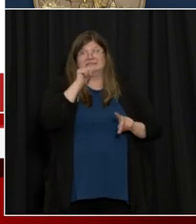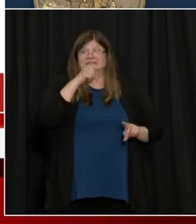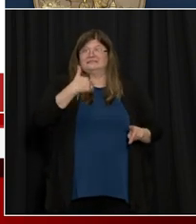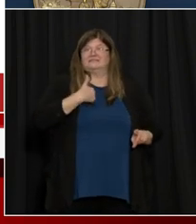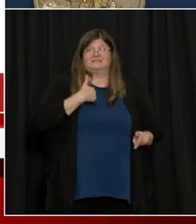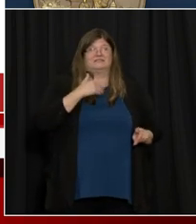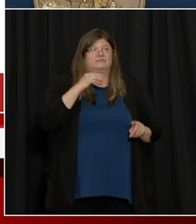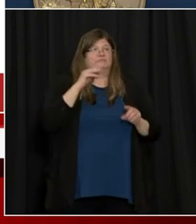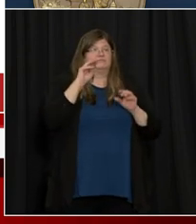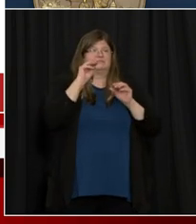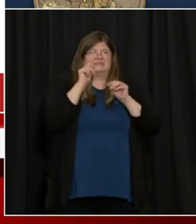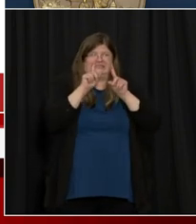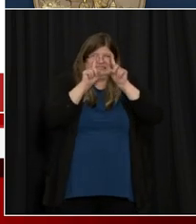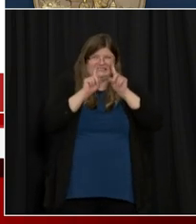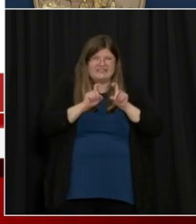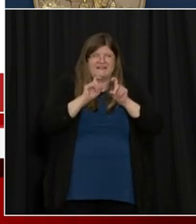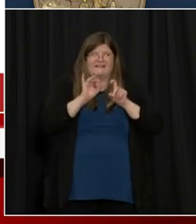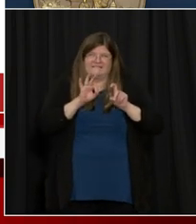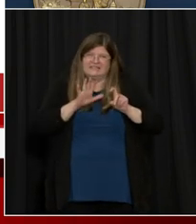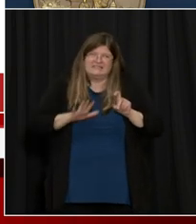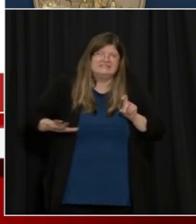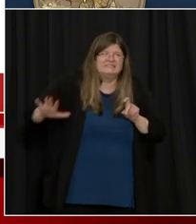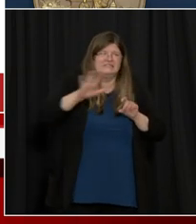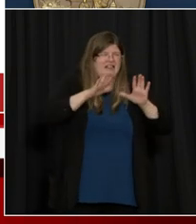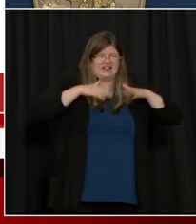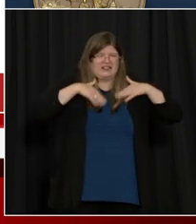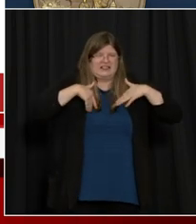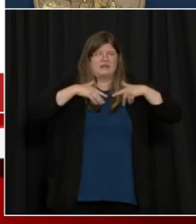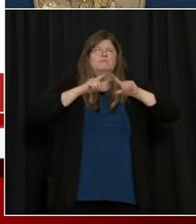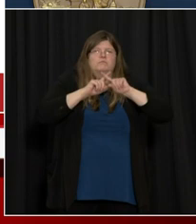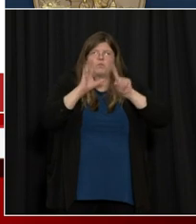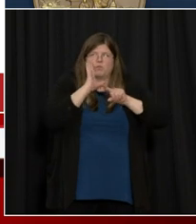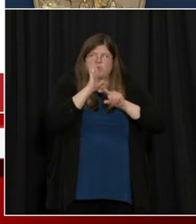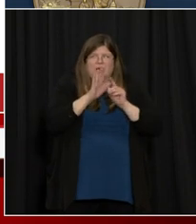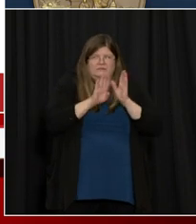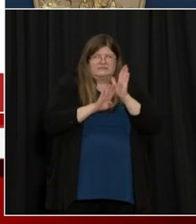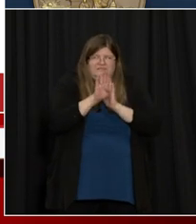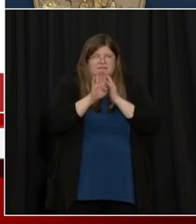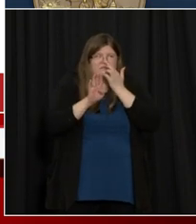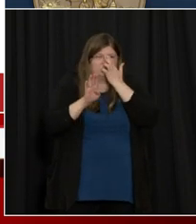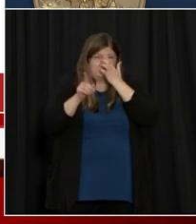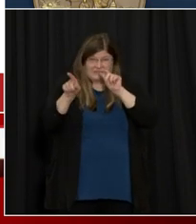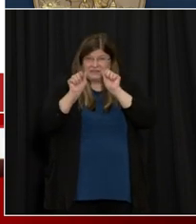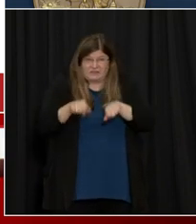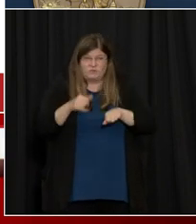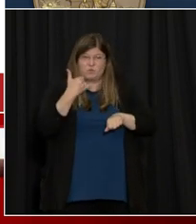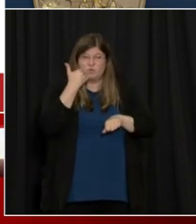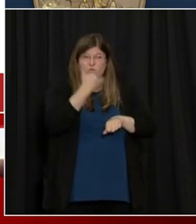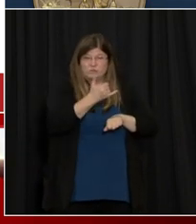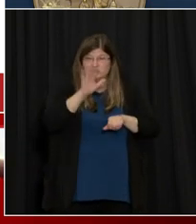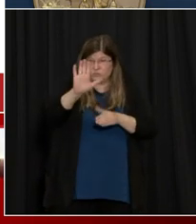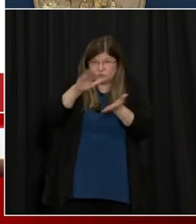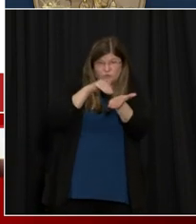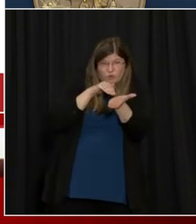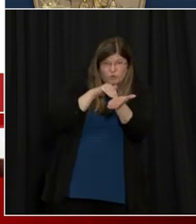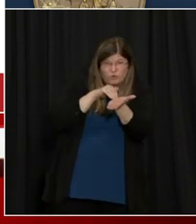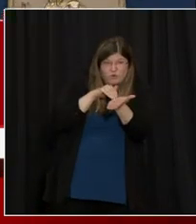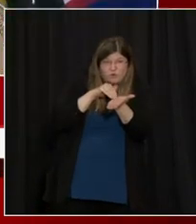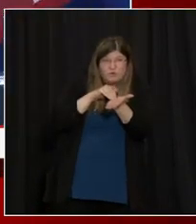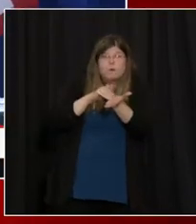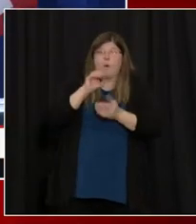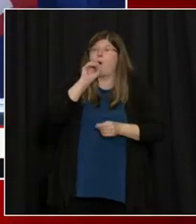all the other testing sites, and in addition to your ability to call your own doctor and go in for a test. Can I ask a question of Mr.